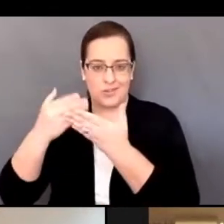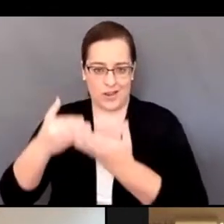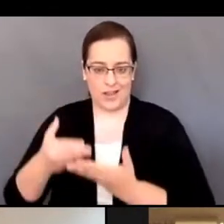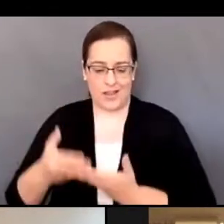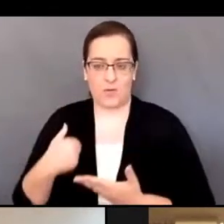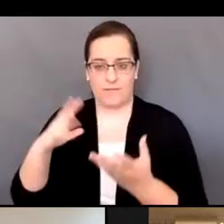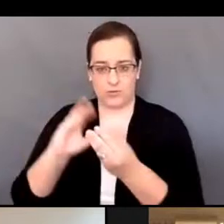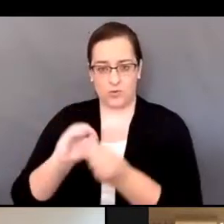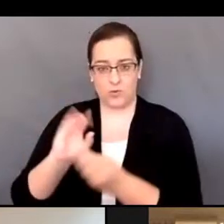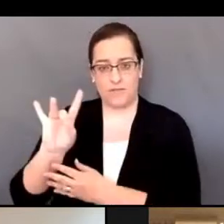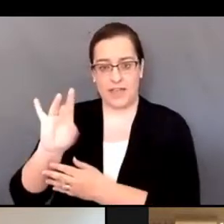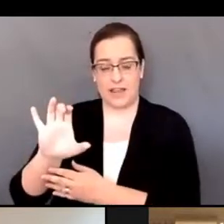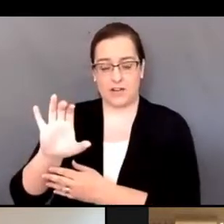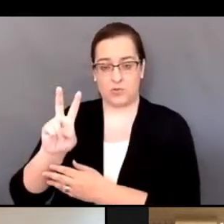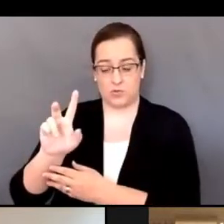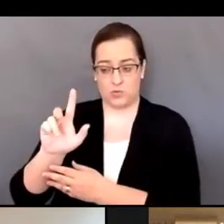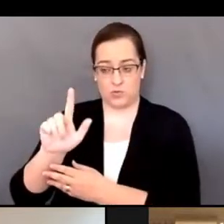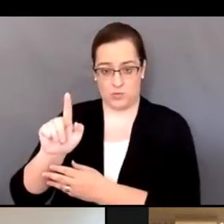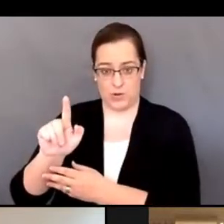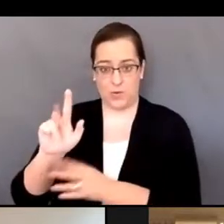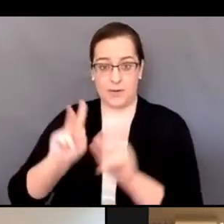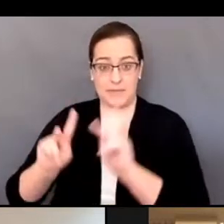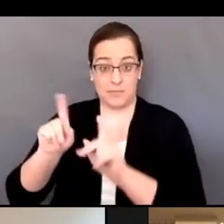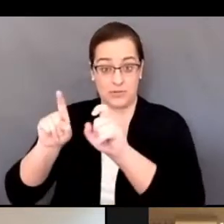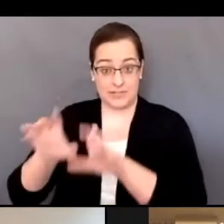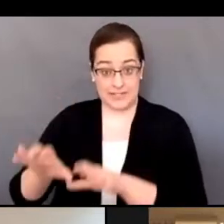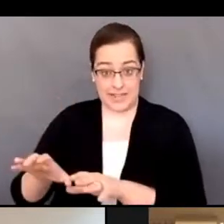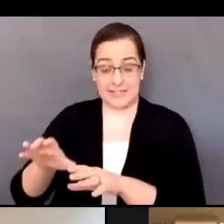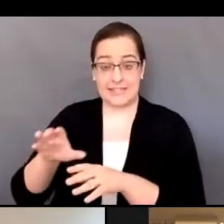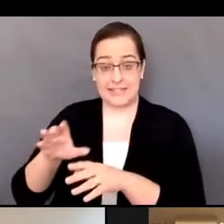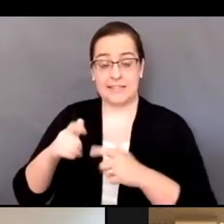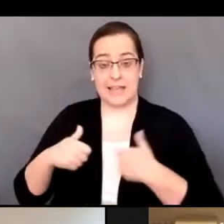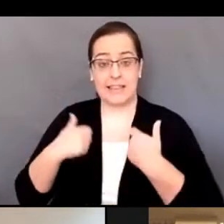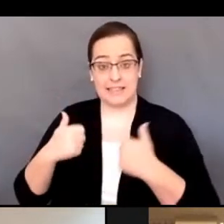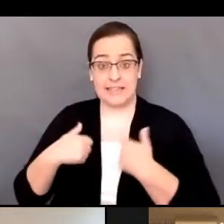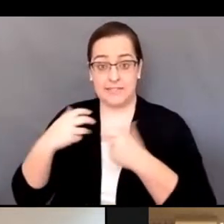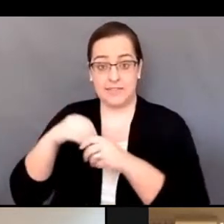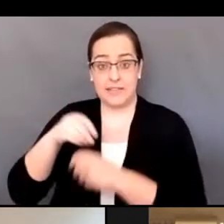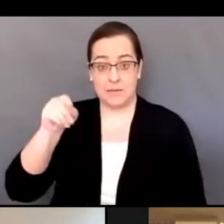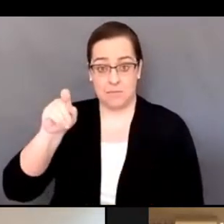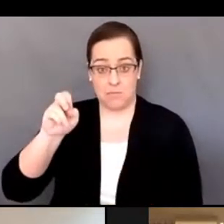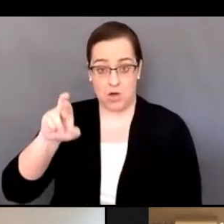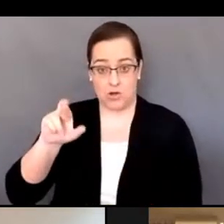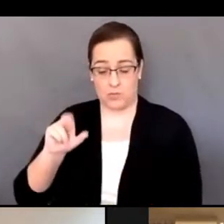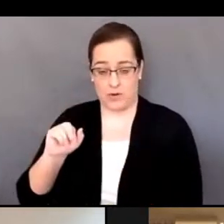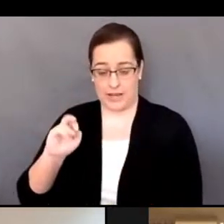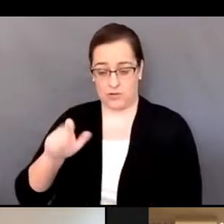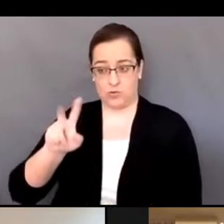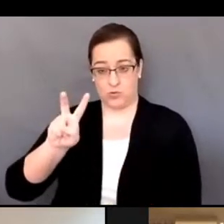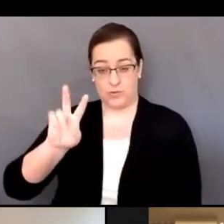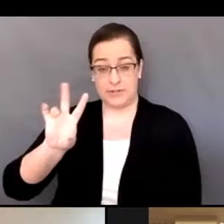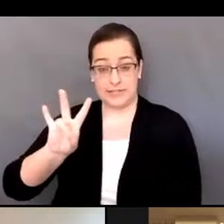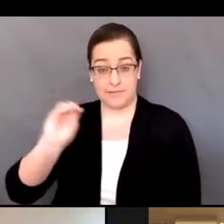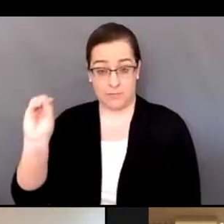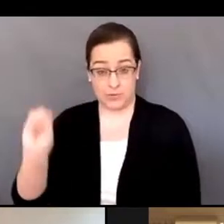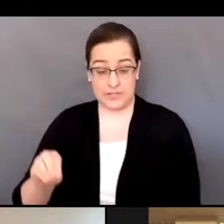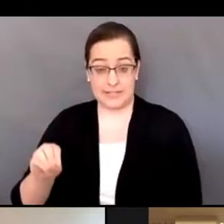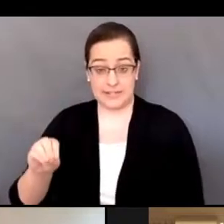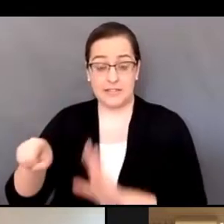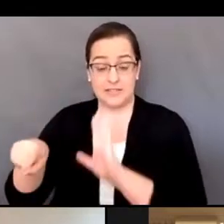of 821 people who were tested from Potter and Randall counties. 27% of those test results were